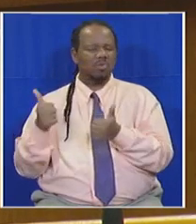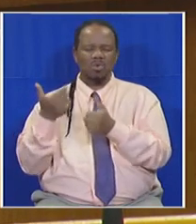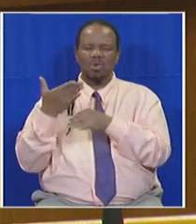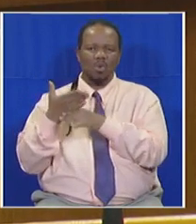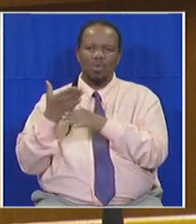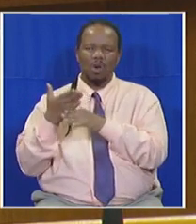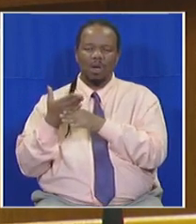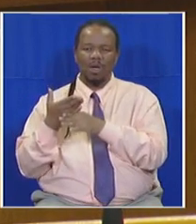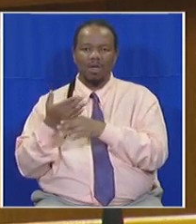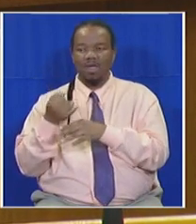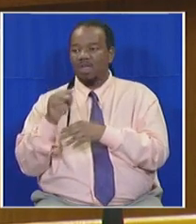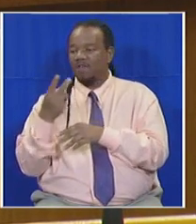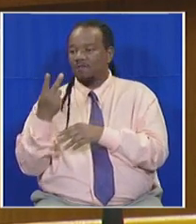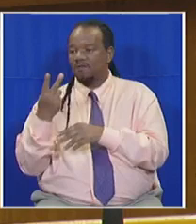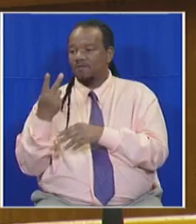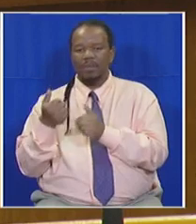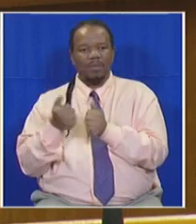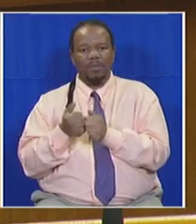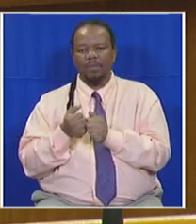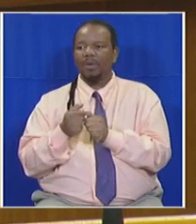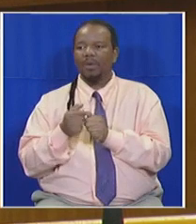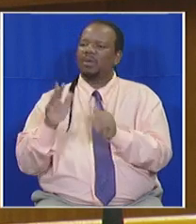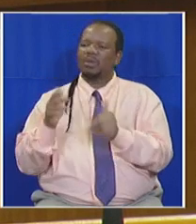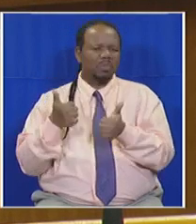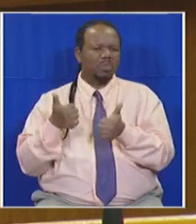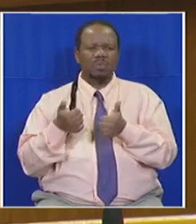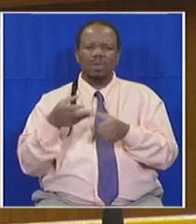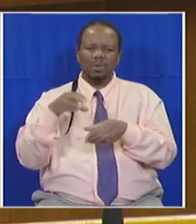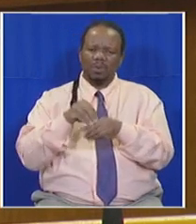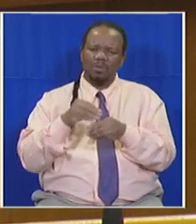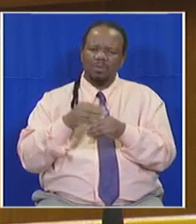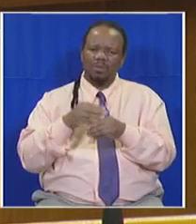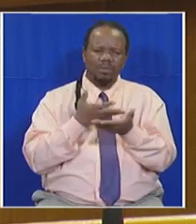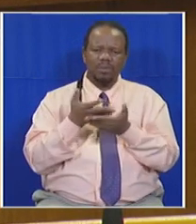not have achieved as much without their sterling contribution. My